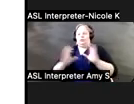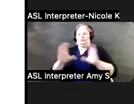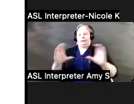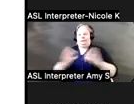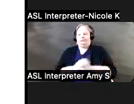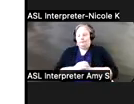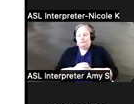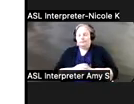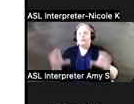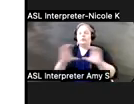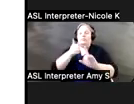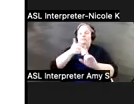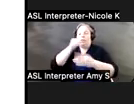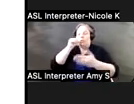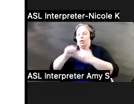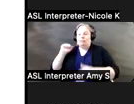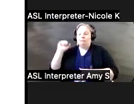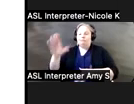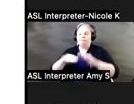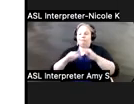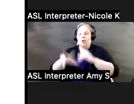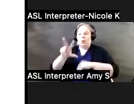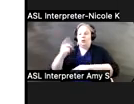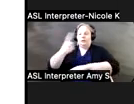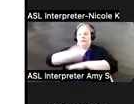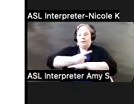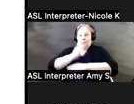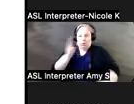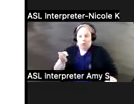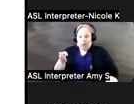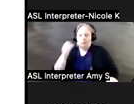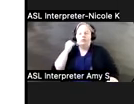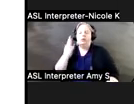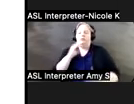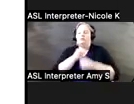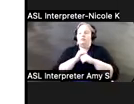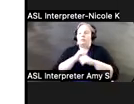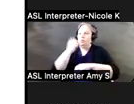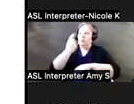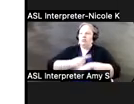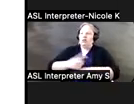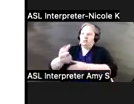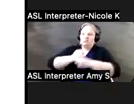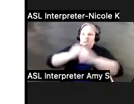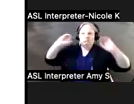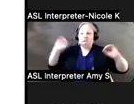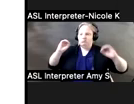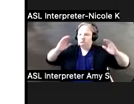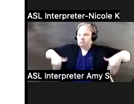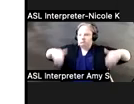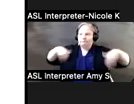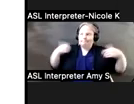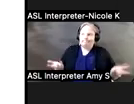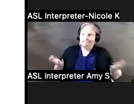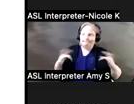Those certificates are mailed within 30 days. So if it is past 30 days and you have not received the CRC